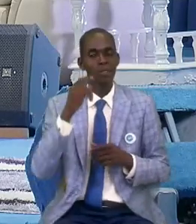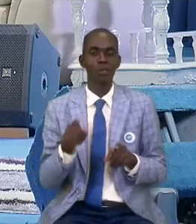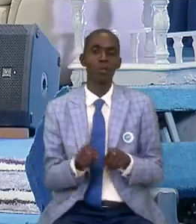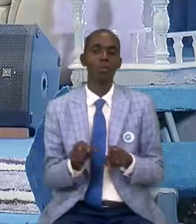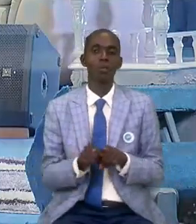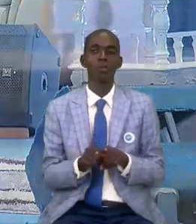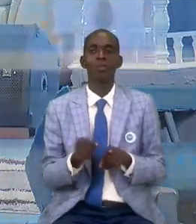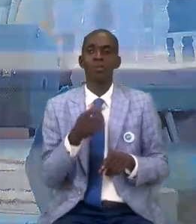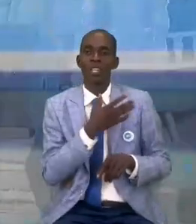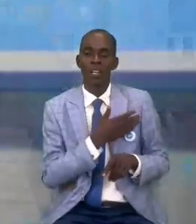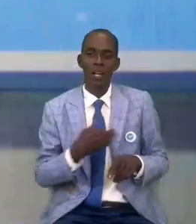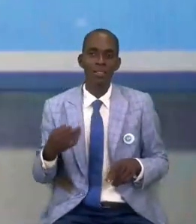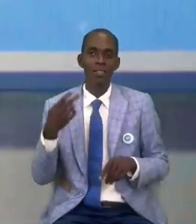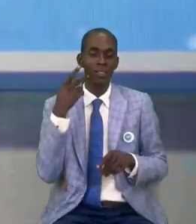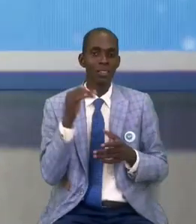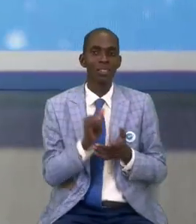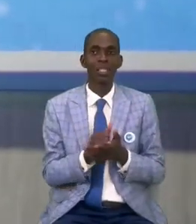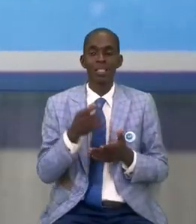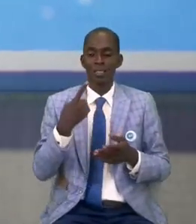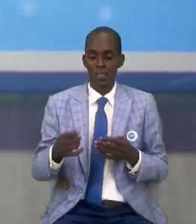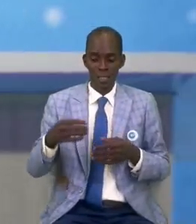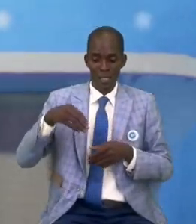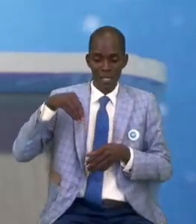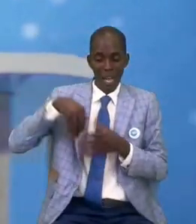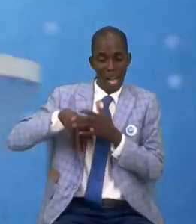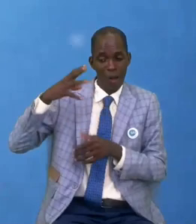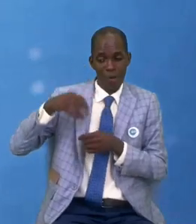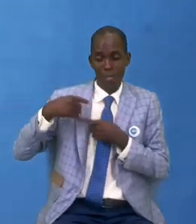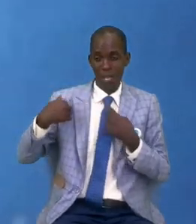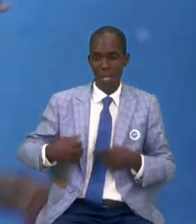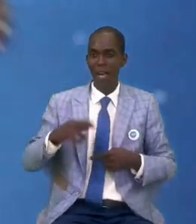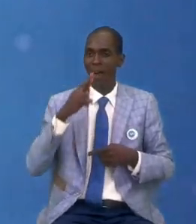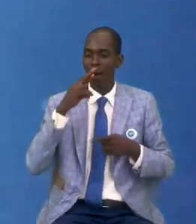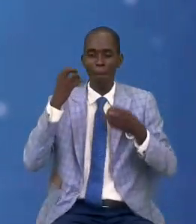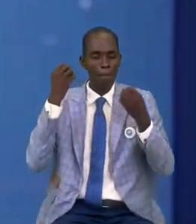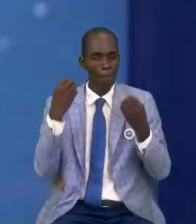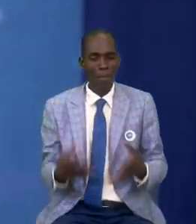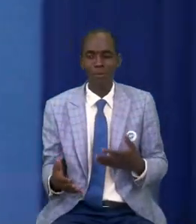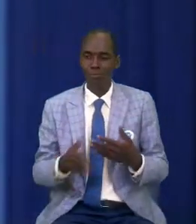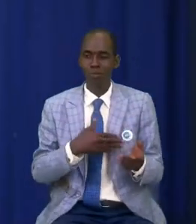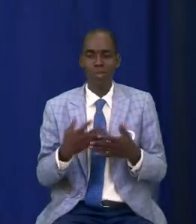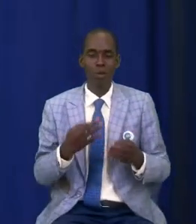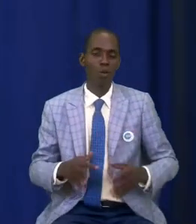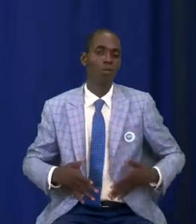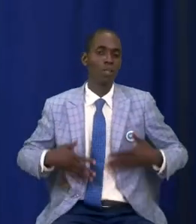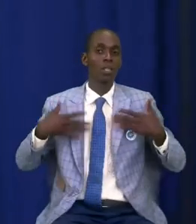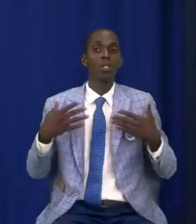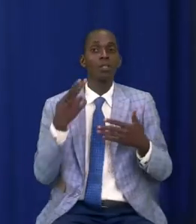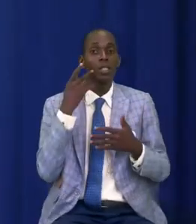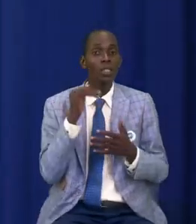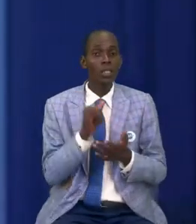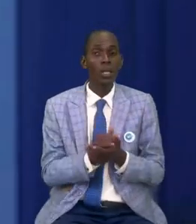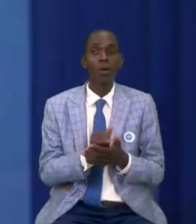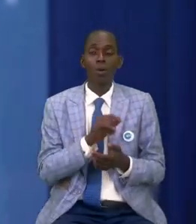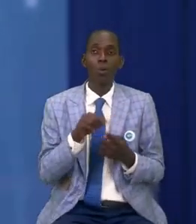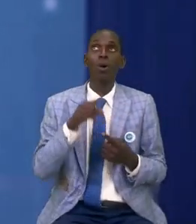the tongue. When the Lord wants to bring blessing into our lives, he transforms our heart.